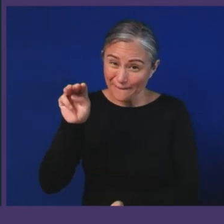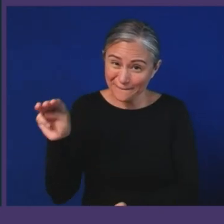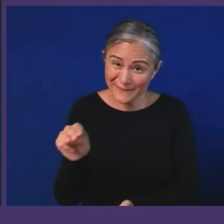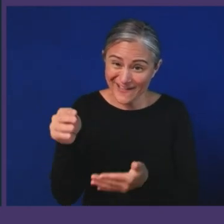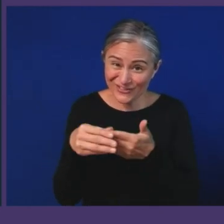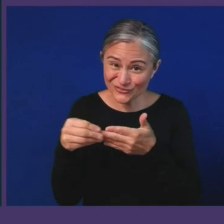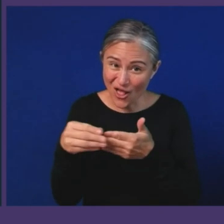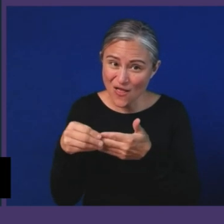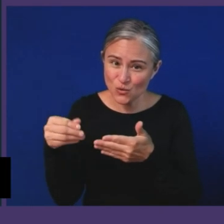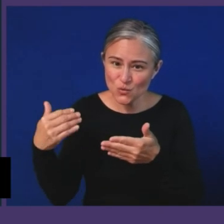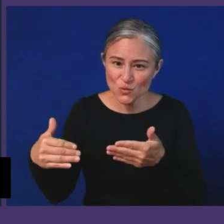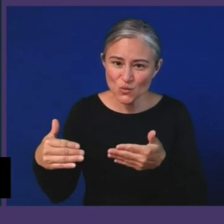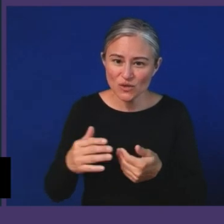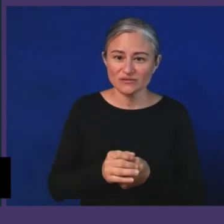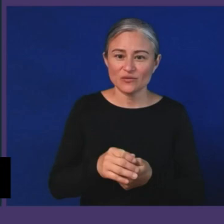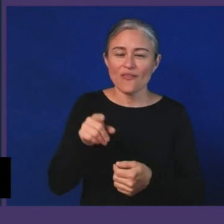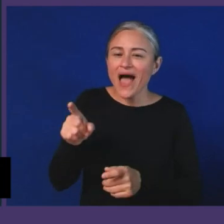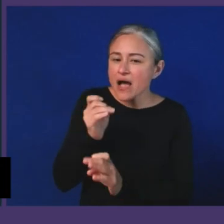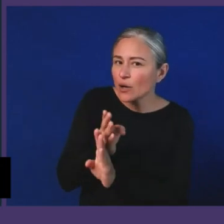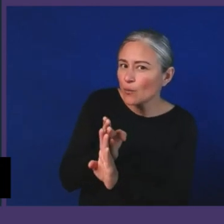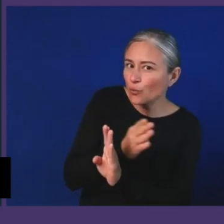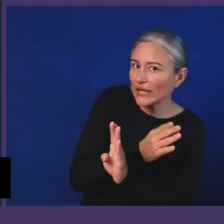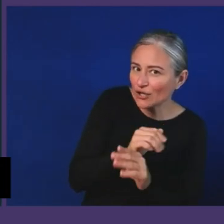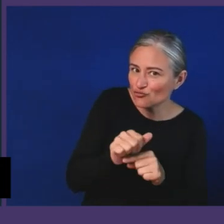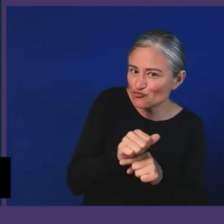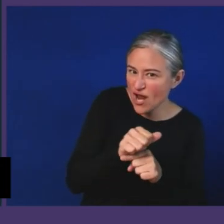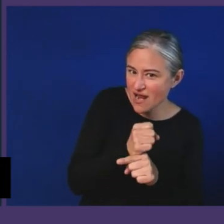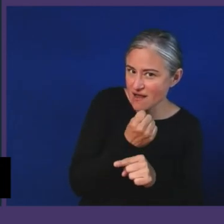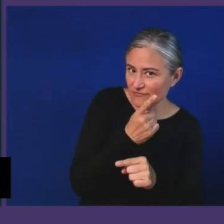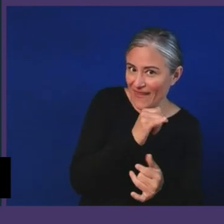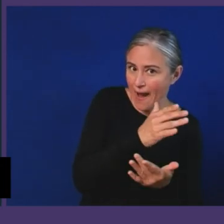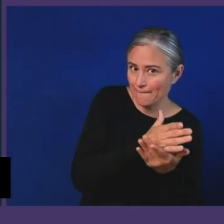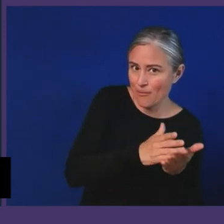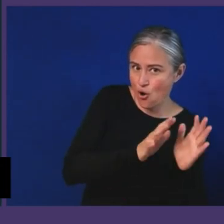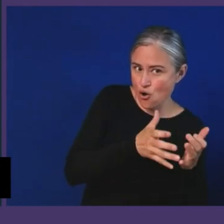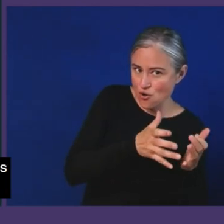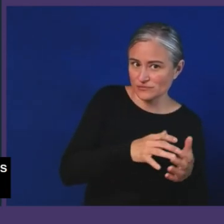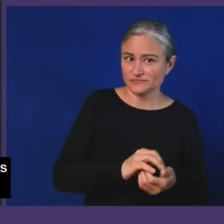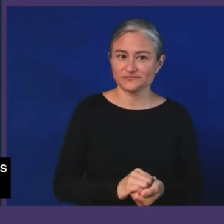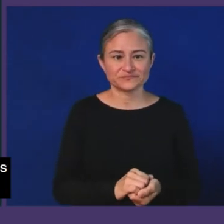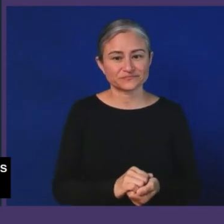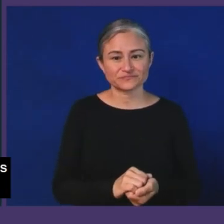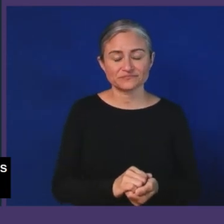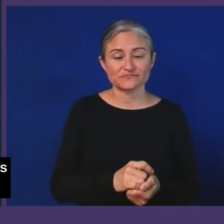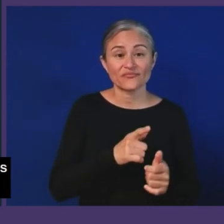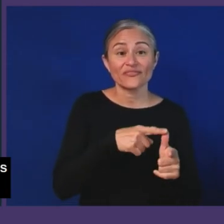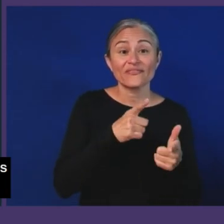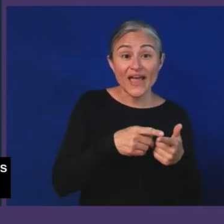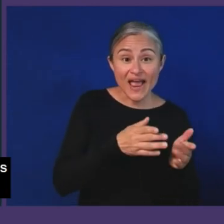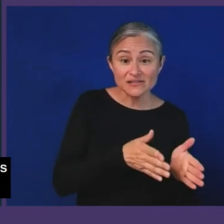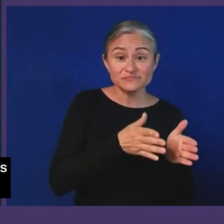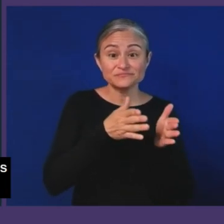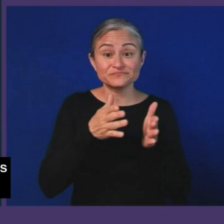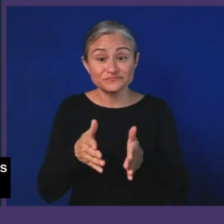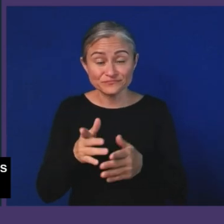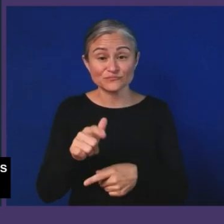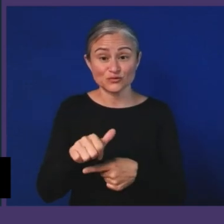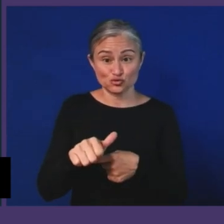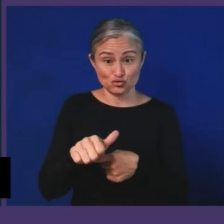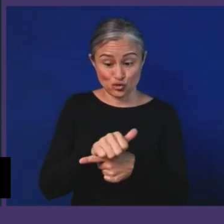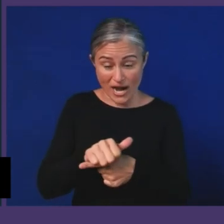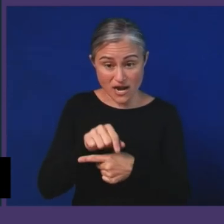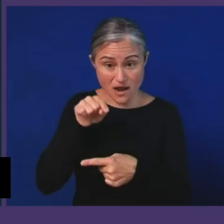Now, when we're actually pre-training, what happens? Roughly speaking, we are going to take our tokens, and we're going to lay them out into data